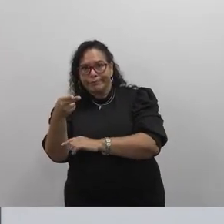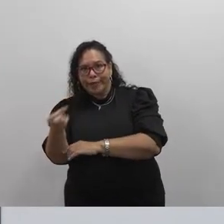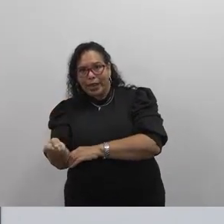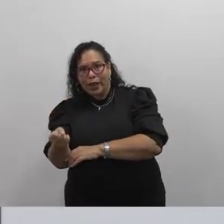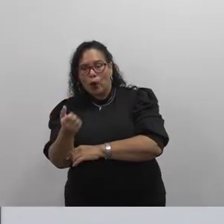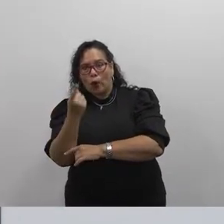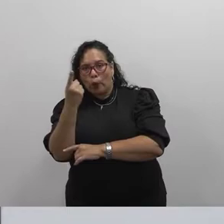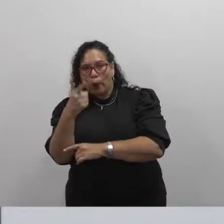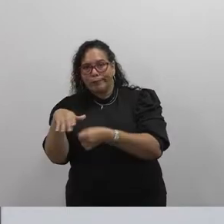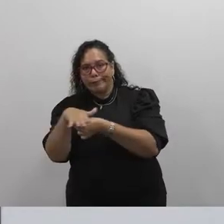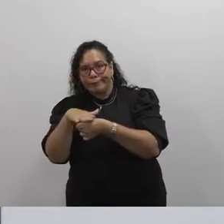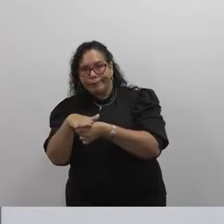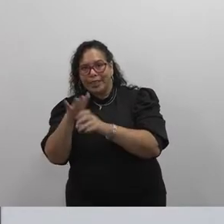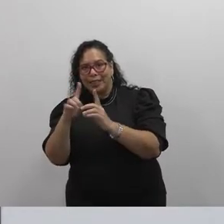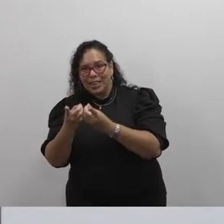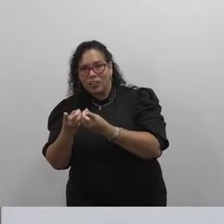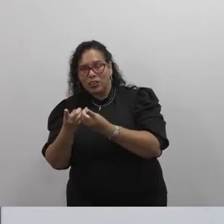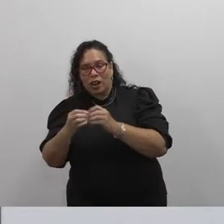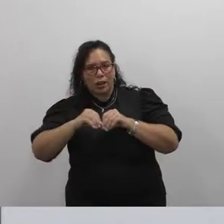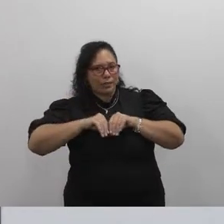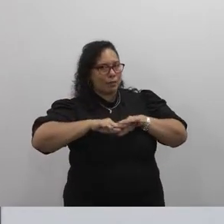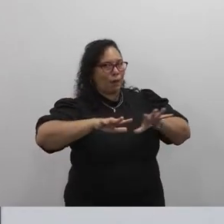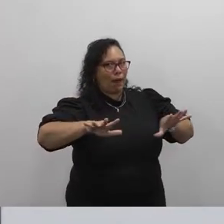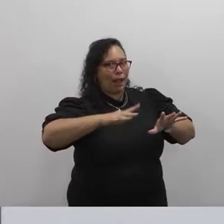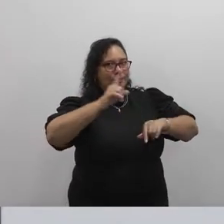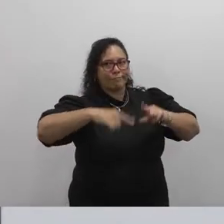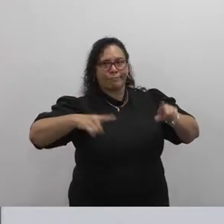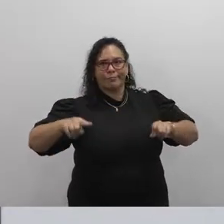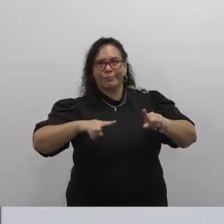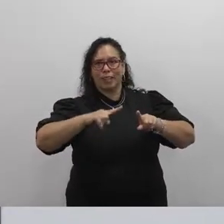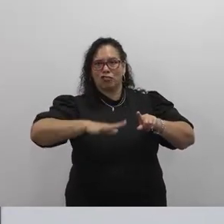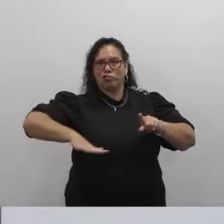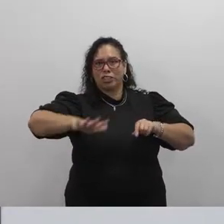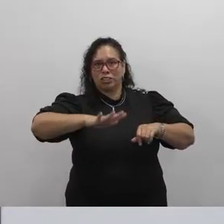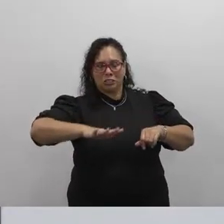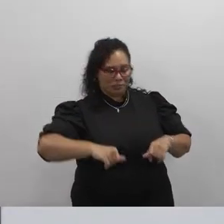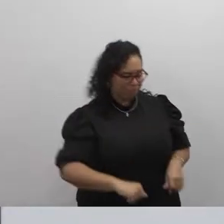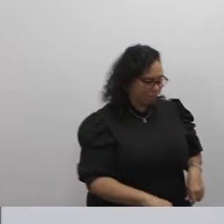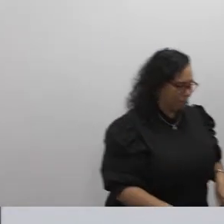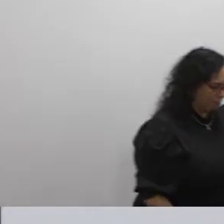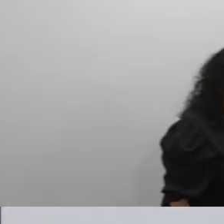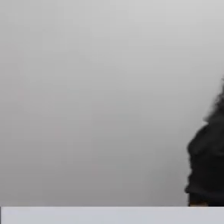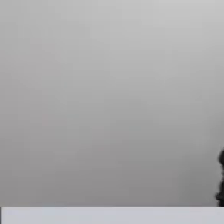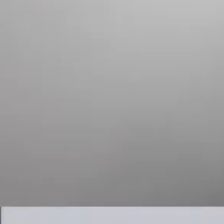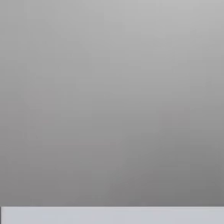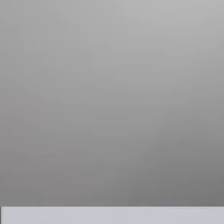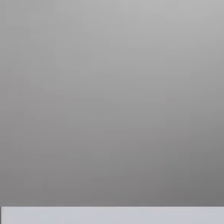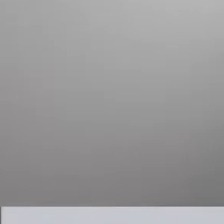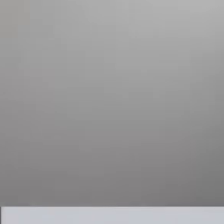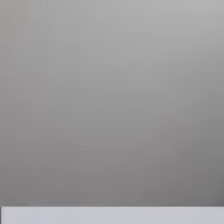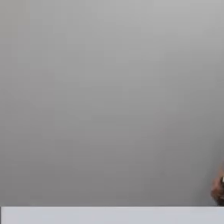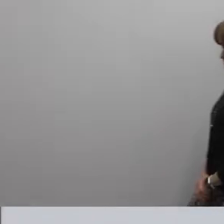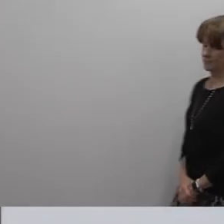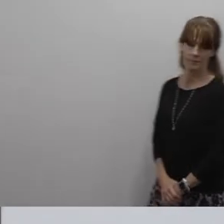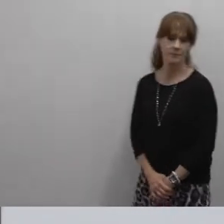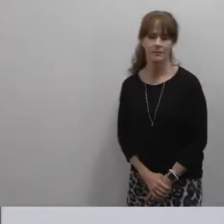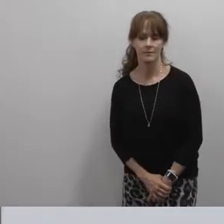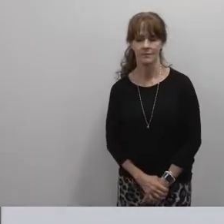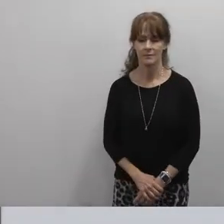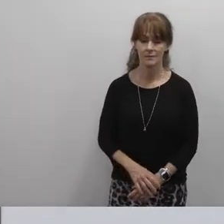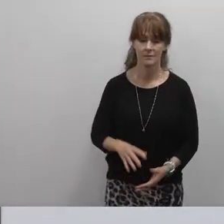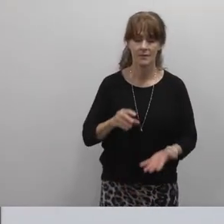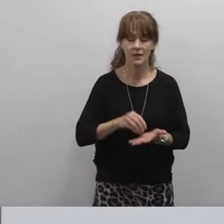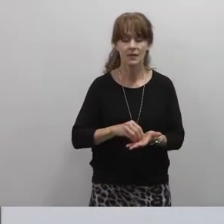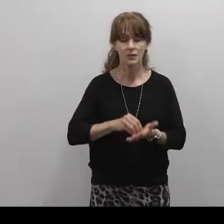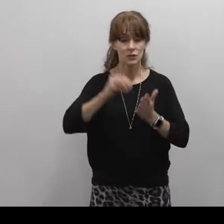one region of the district are also spread across the different regions in the district. student wellness came up quite a bit, which was refreshing, so that was